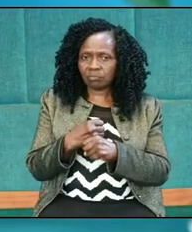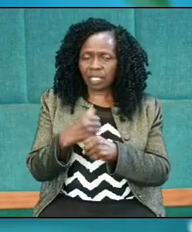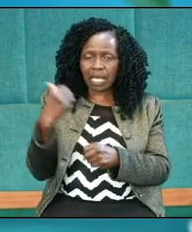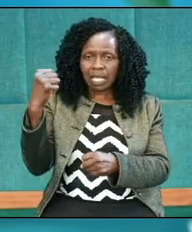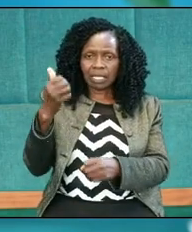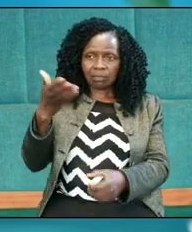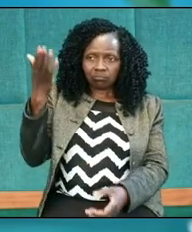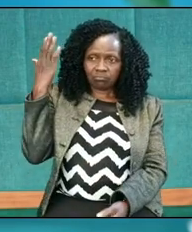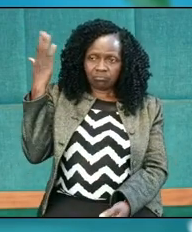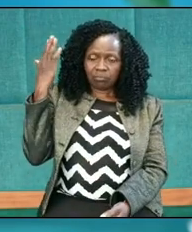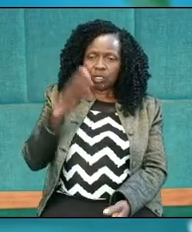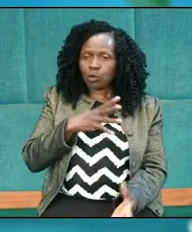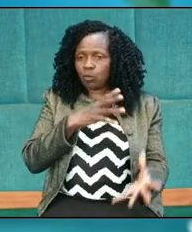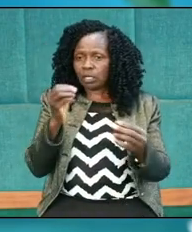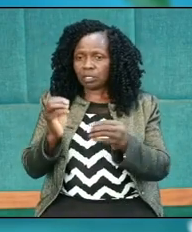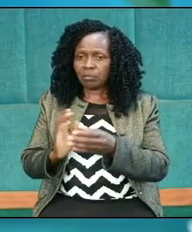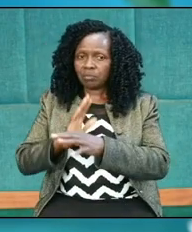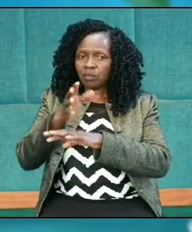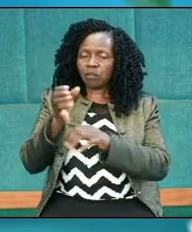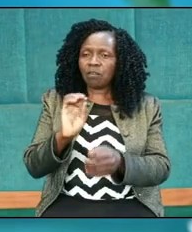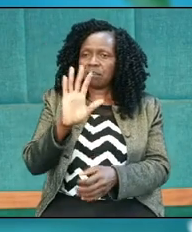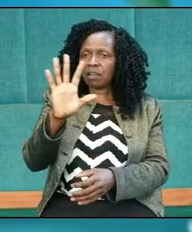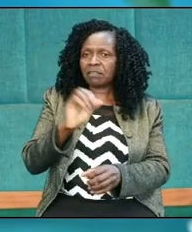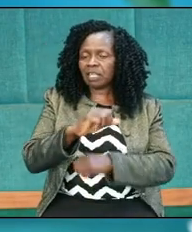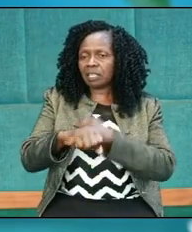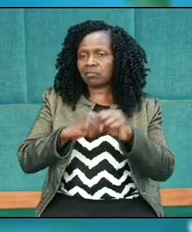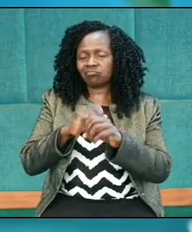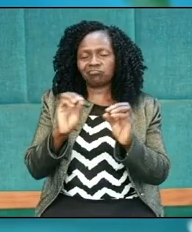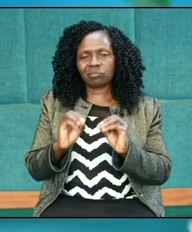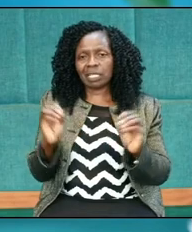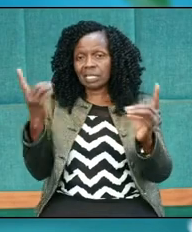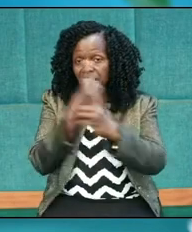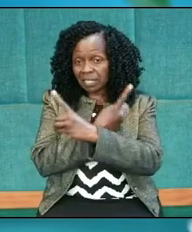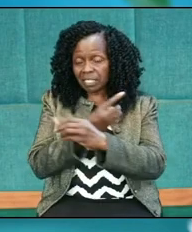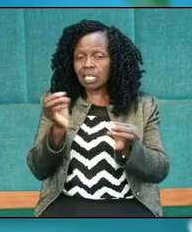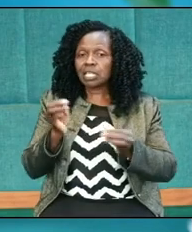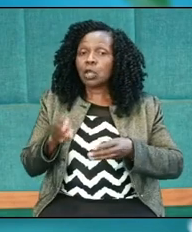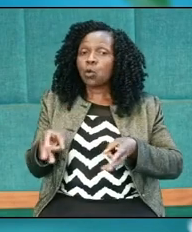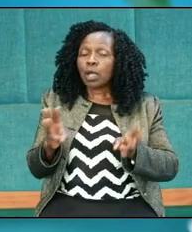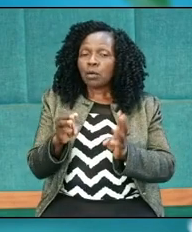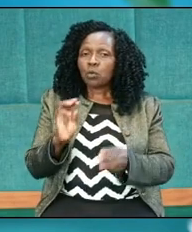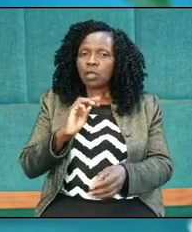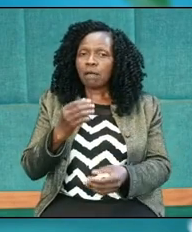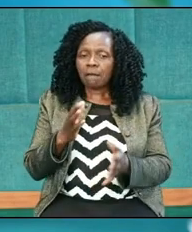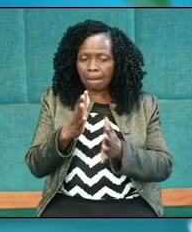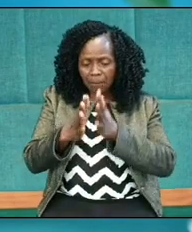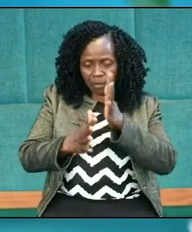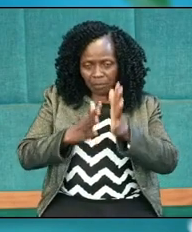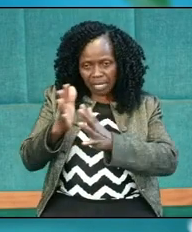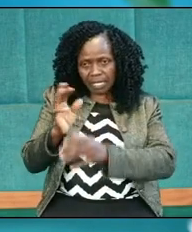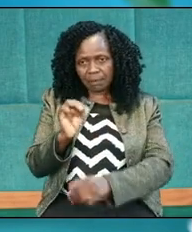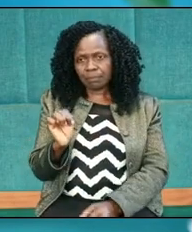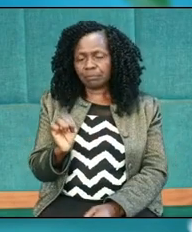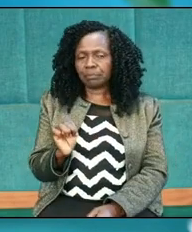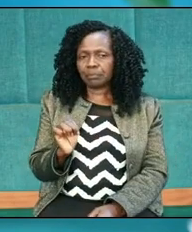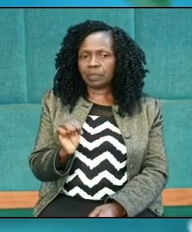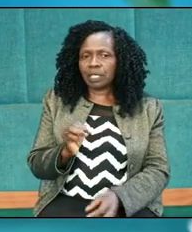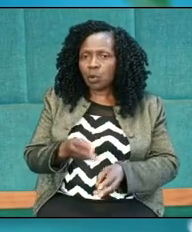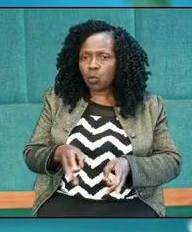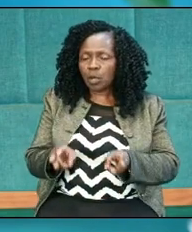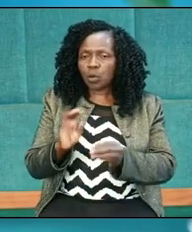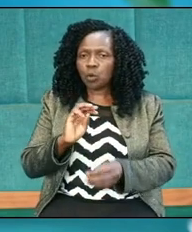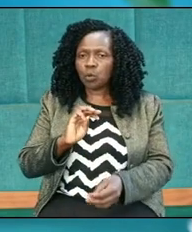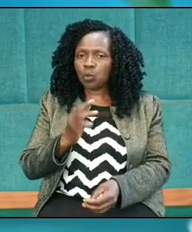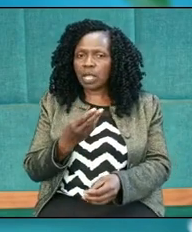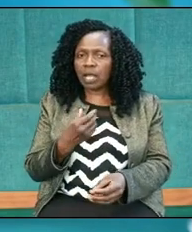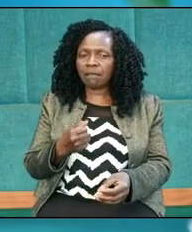whatever period. What is the difference? Is the way we have prepared them, the way we